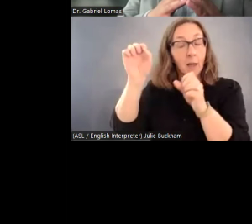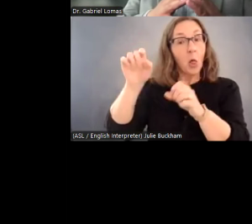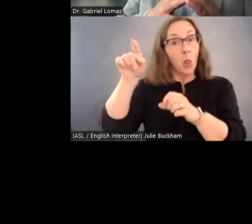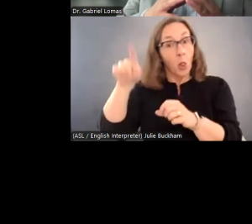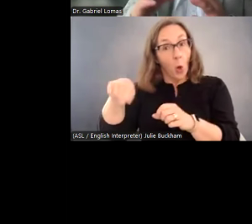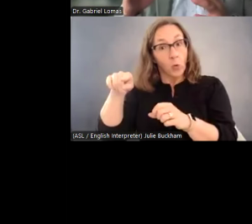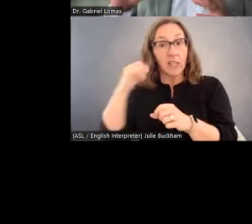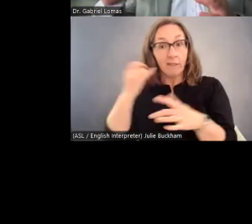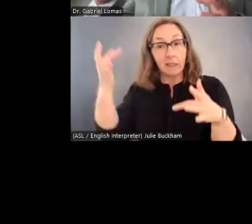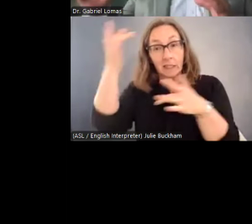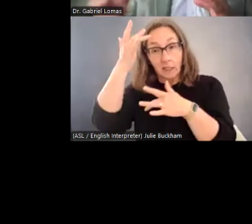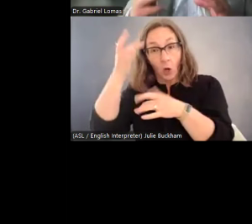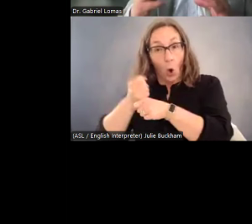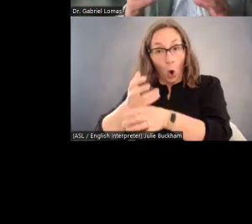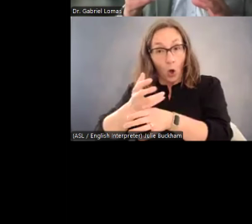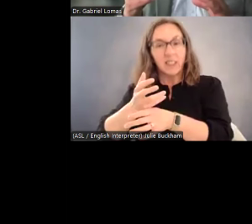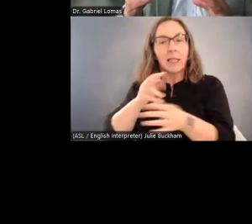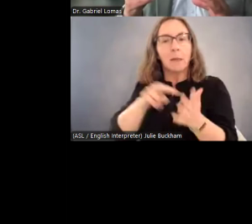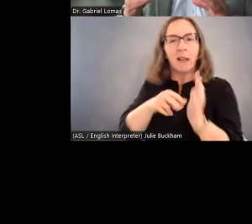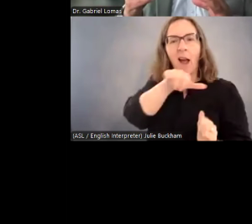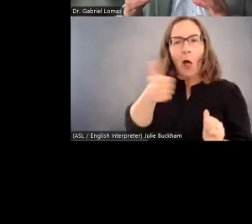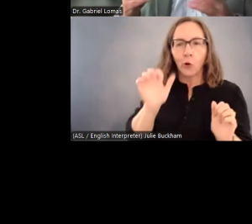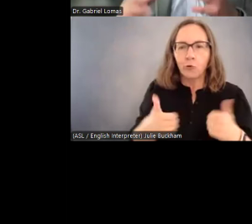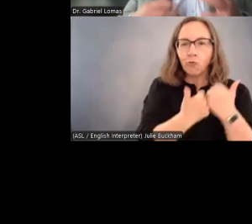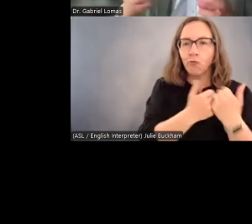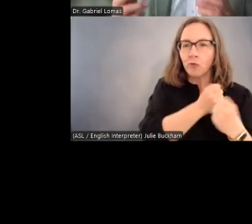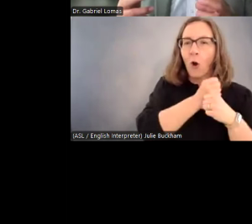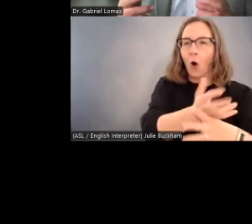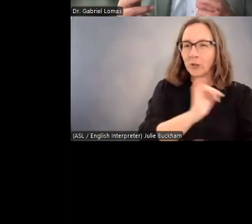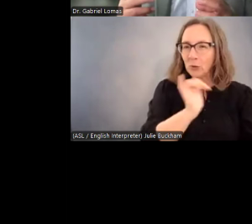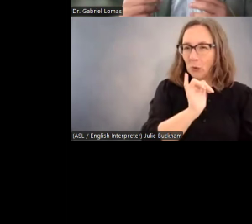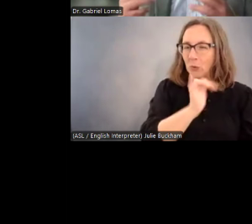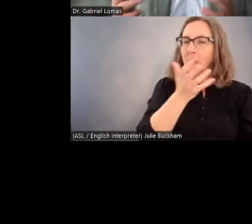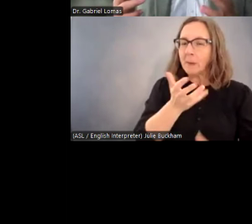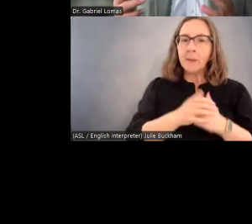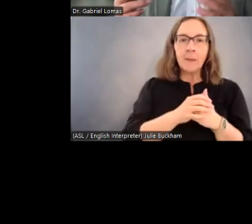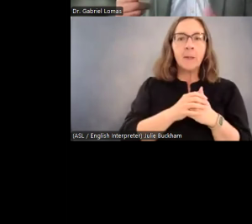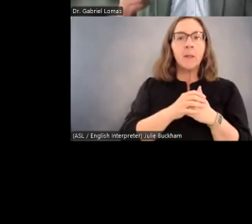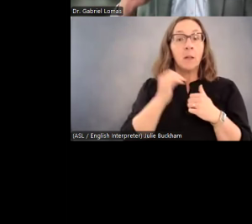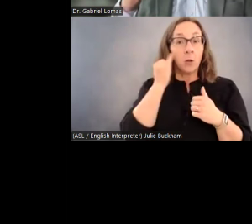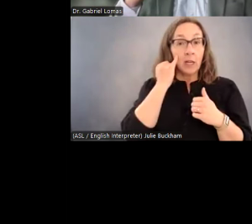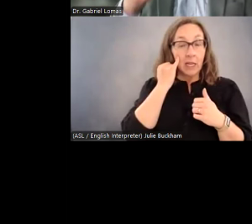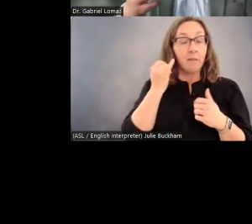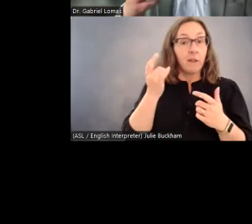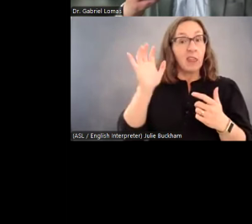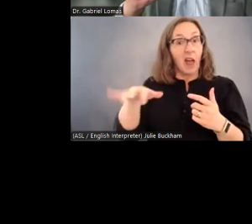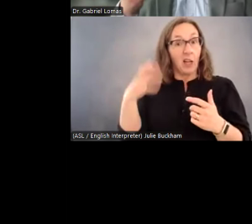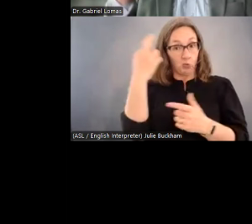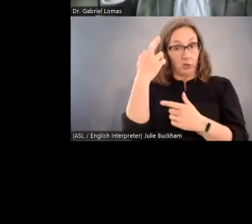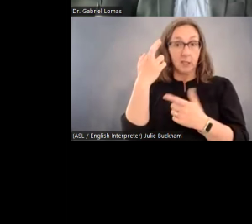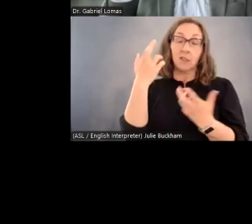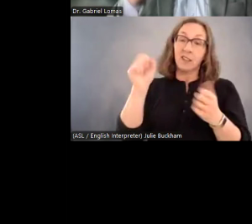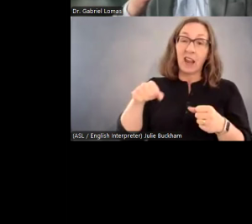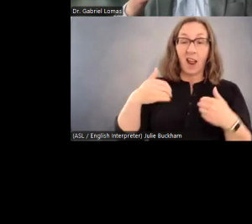challenges. And so when a person is affected like that, oftentimes that leaves them with poor decision making. Or like Michelle,